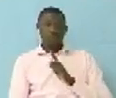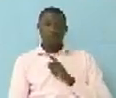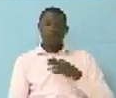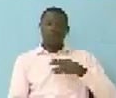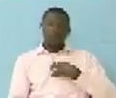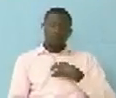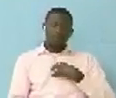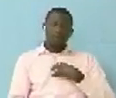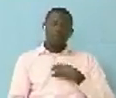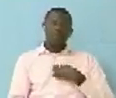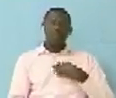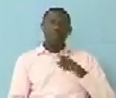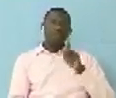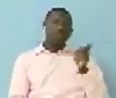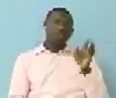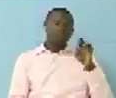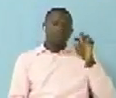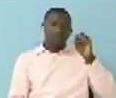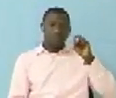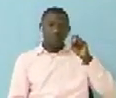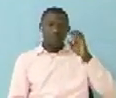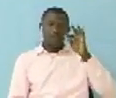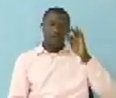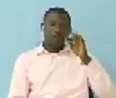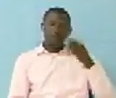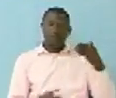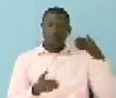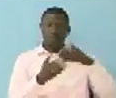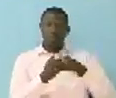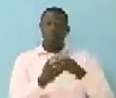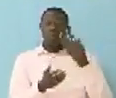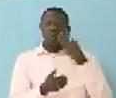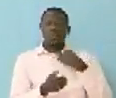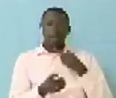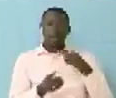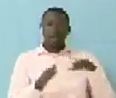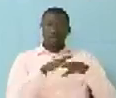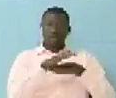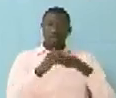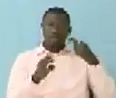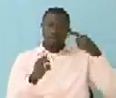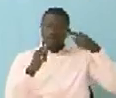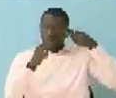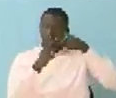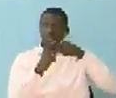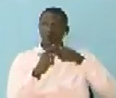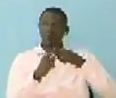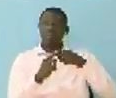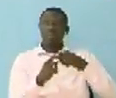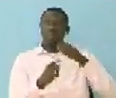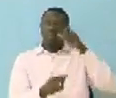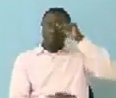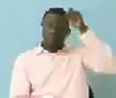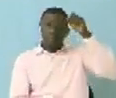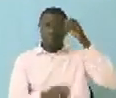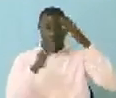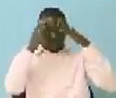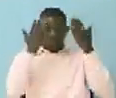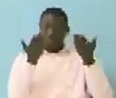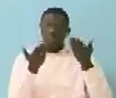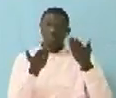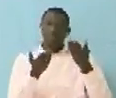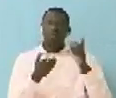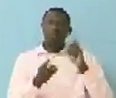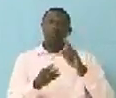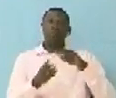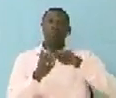and approved by the president for them to be there. So when you see they were under the direction of the president, I don't understand what you meant by that. Who